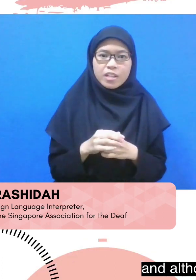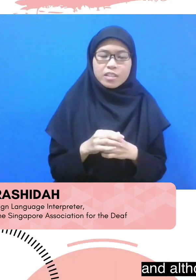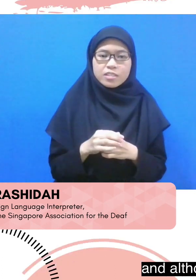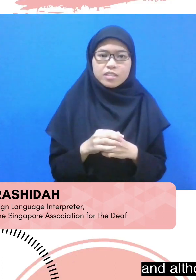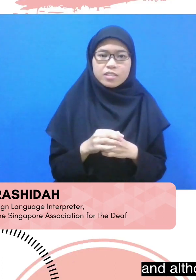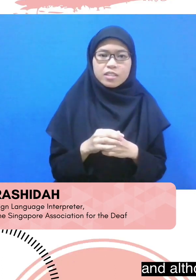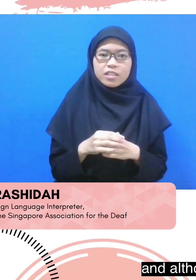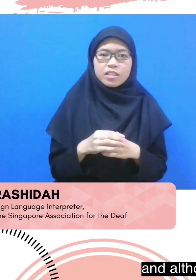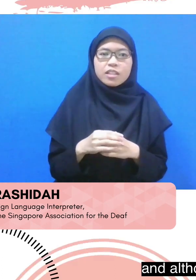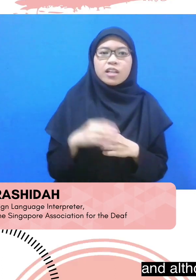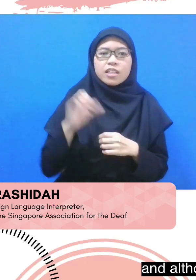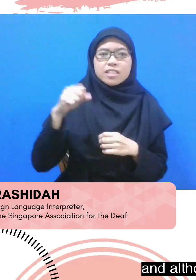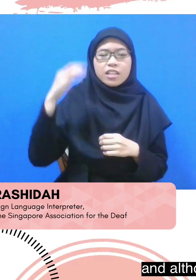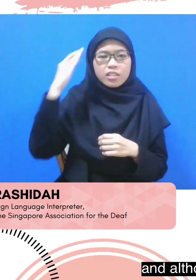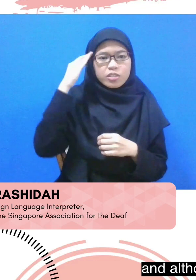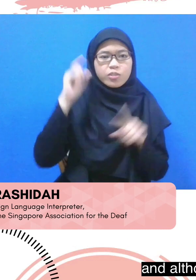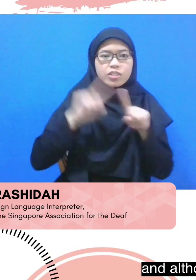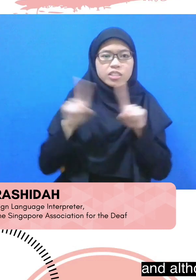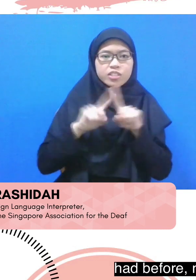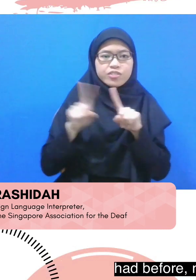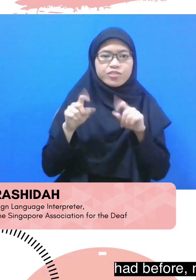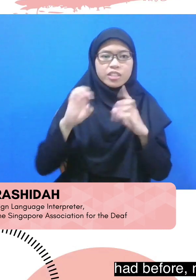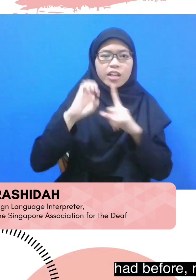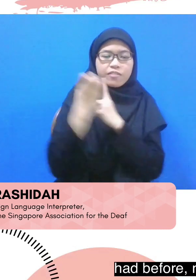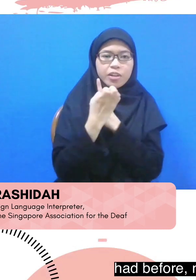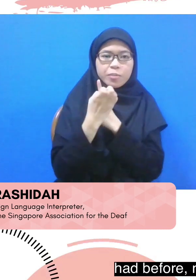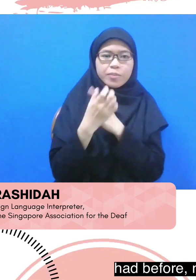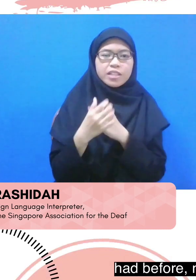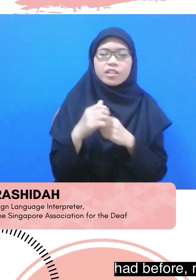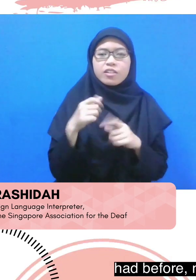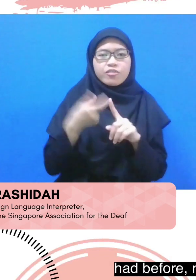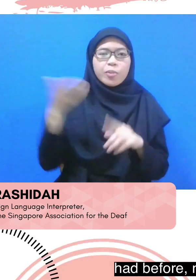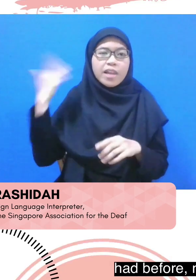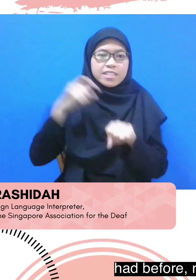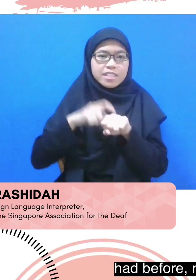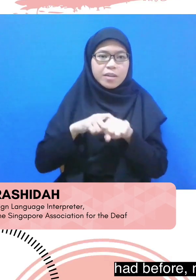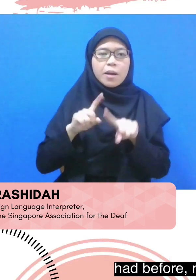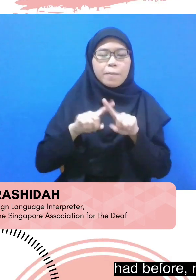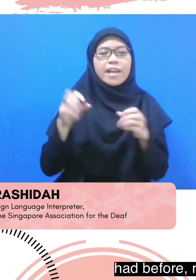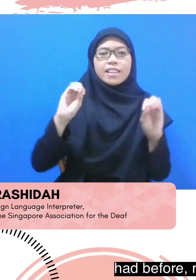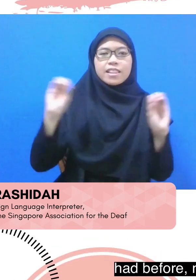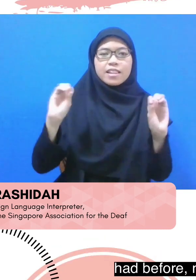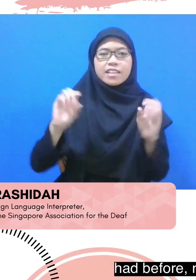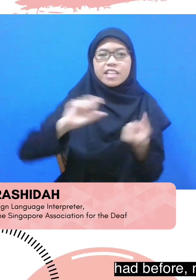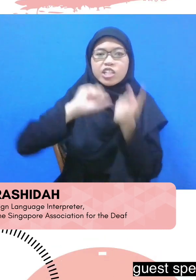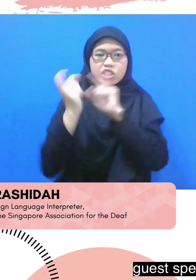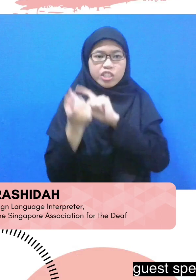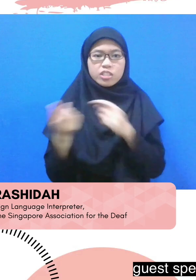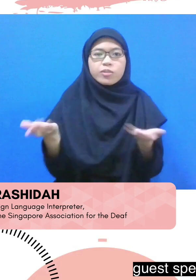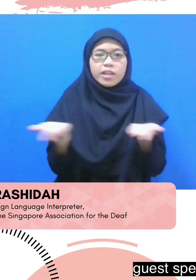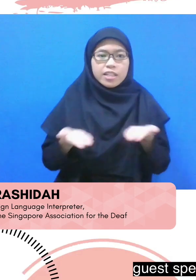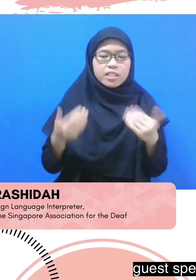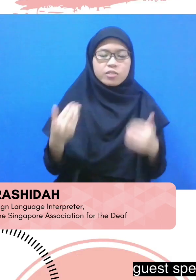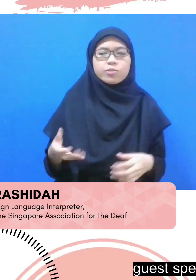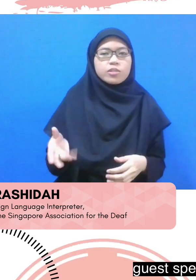although it's a different environment than we had before, nothing changes. We're here to listen to our guest